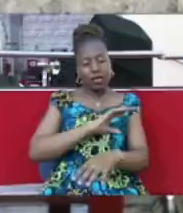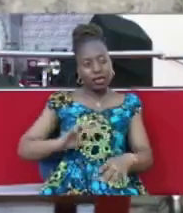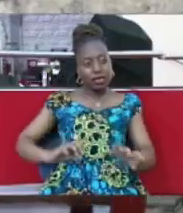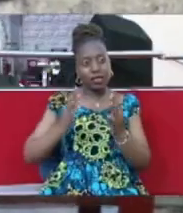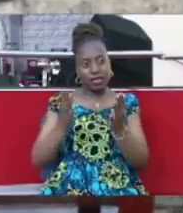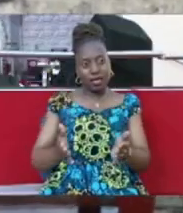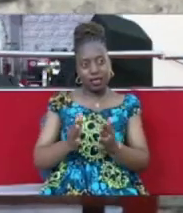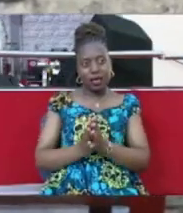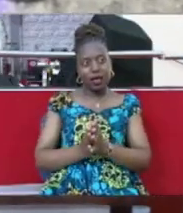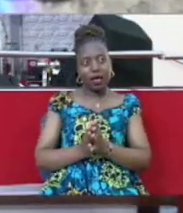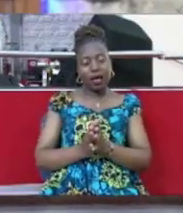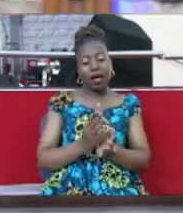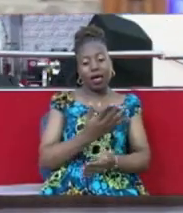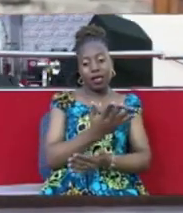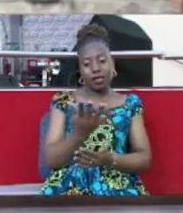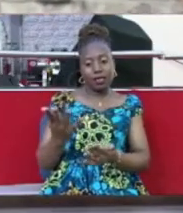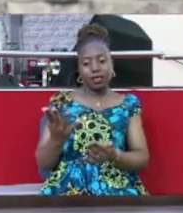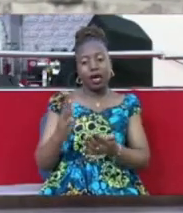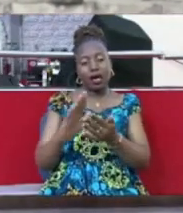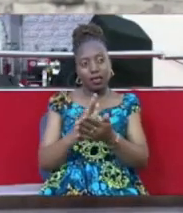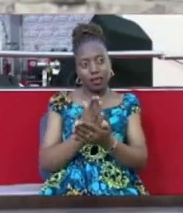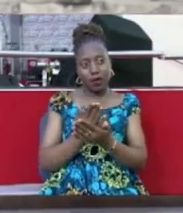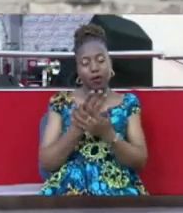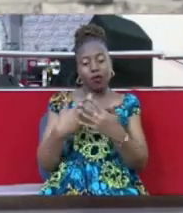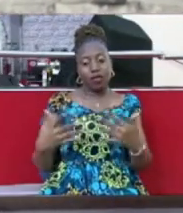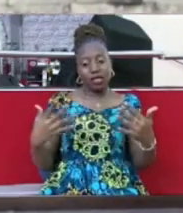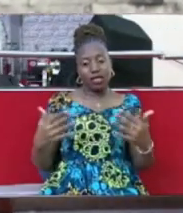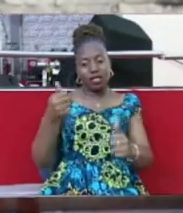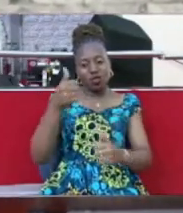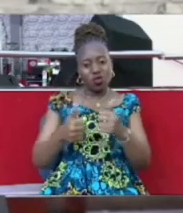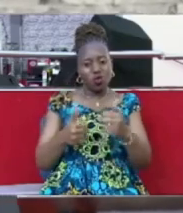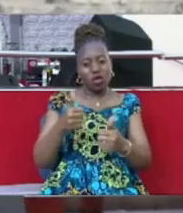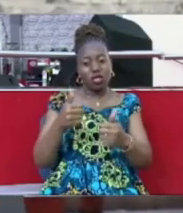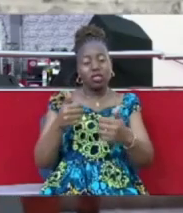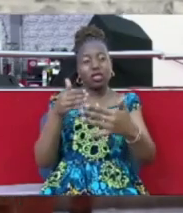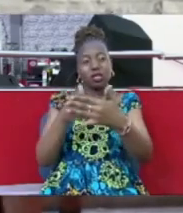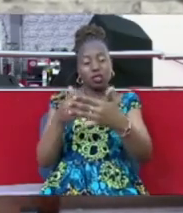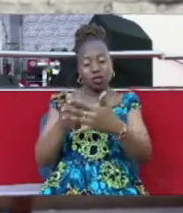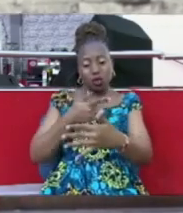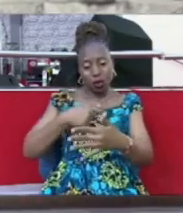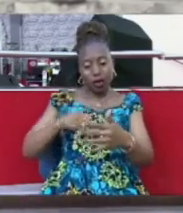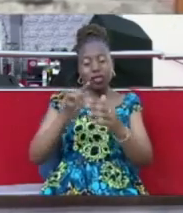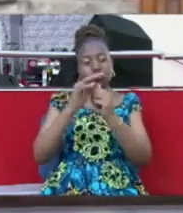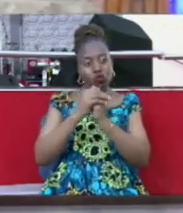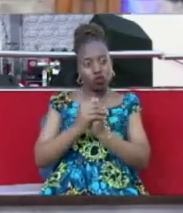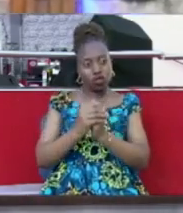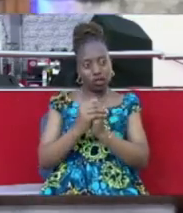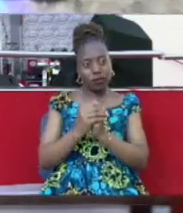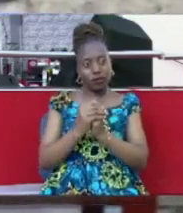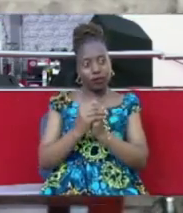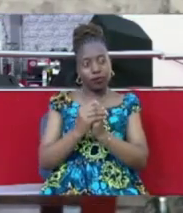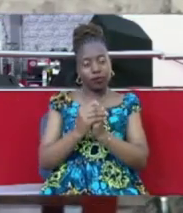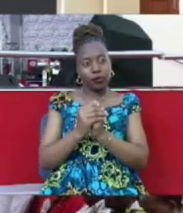Kristo, these are some of the strongholds that we hold that cause us not to worship. Hivi ni vipengele ambazo tunaangalia ambazo zinafanya tusiweze kuabudu.